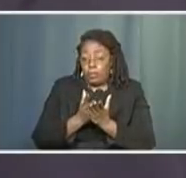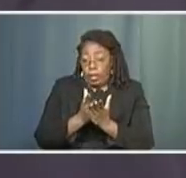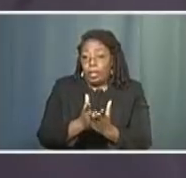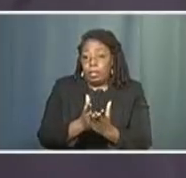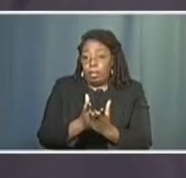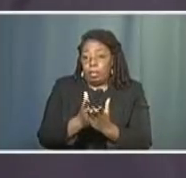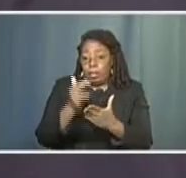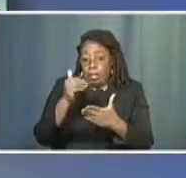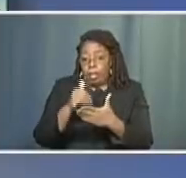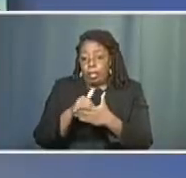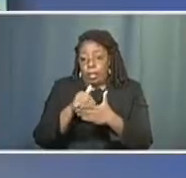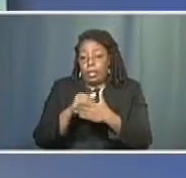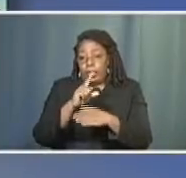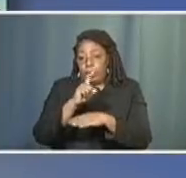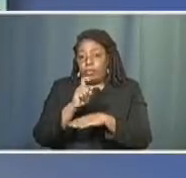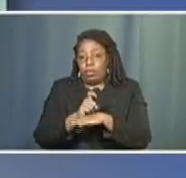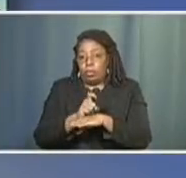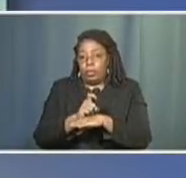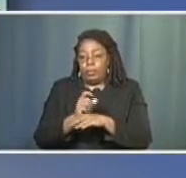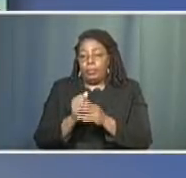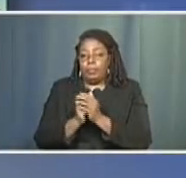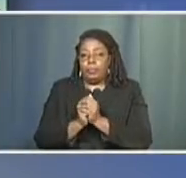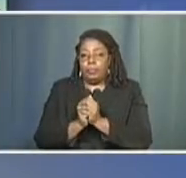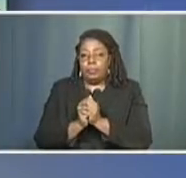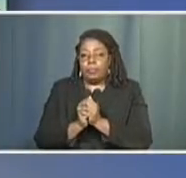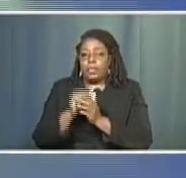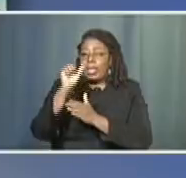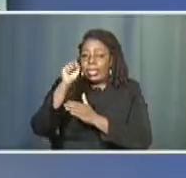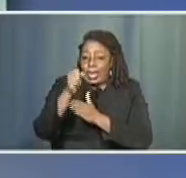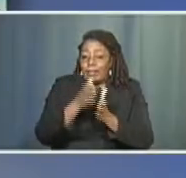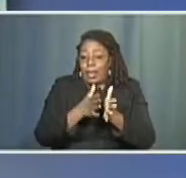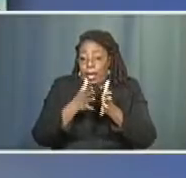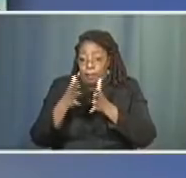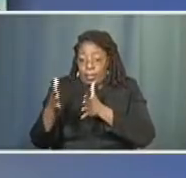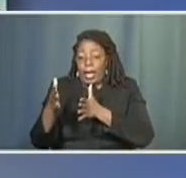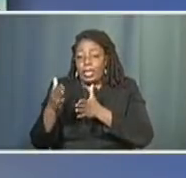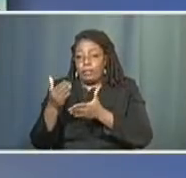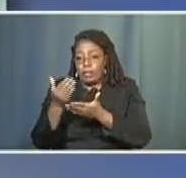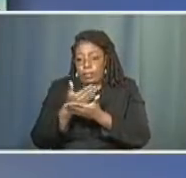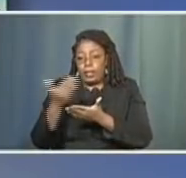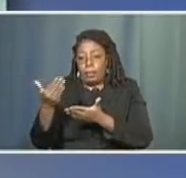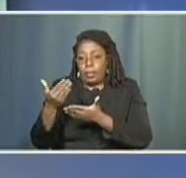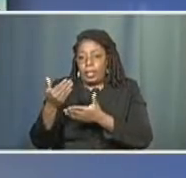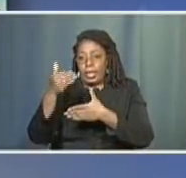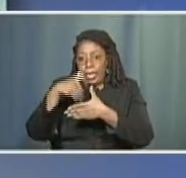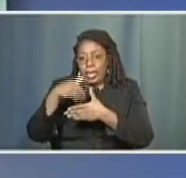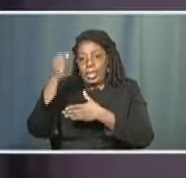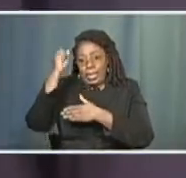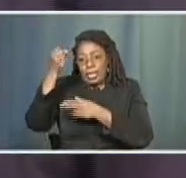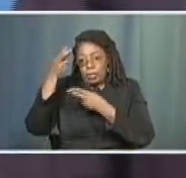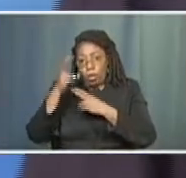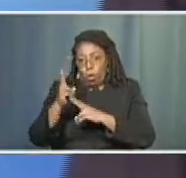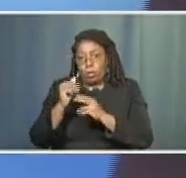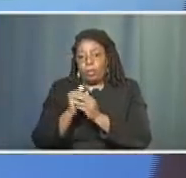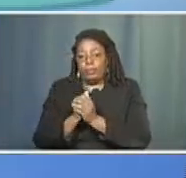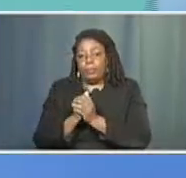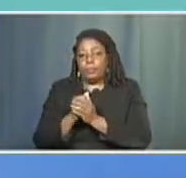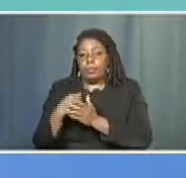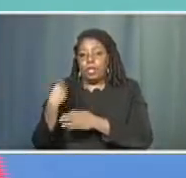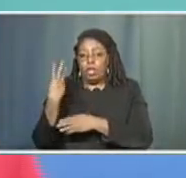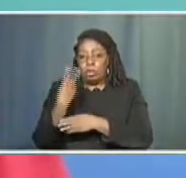want the sports to continue. Yes, plans are already in place for something in Lundy's honor. We're gonna do